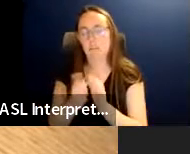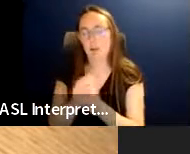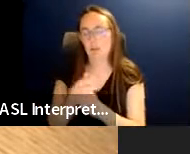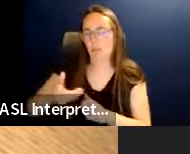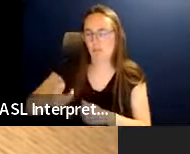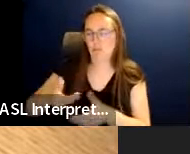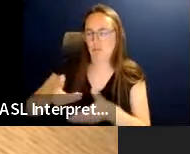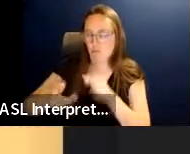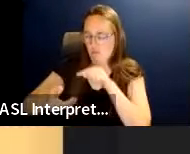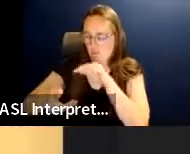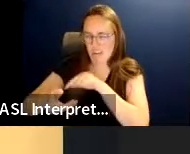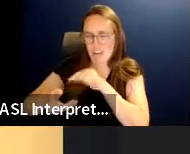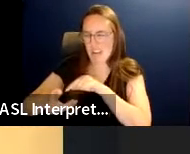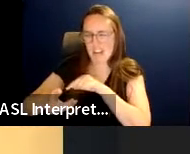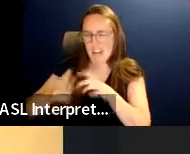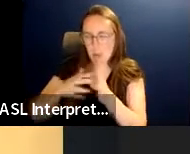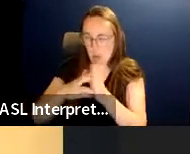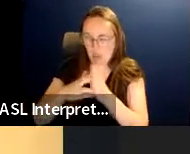squeeze.